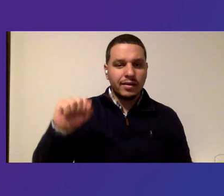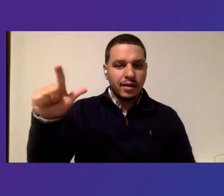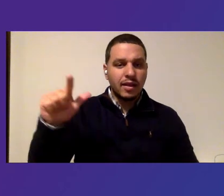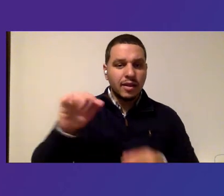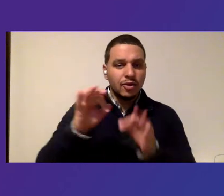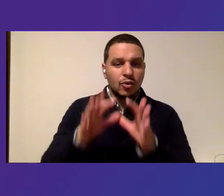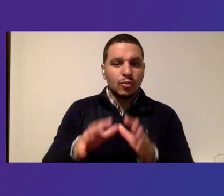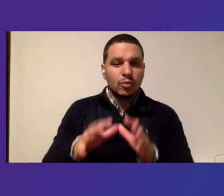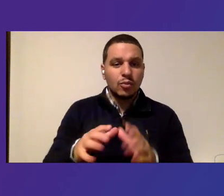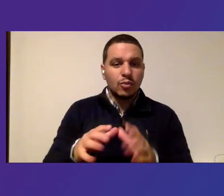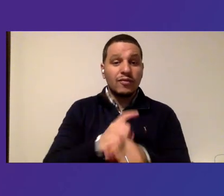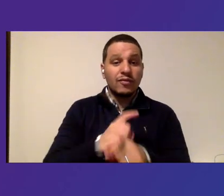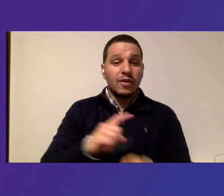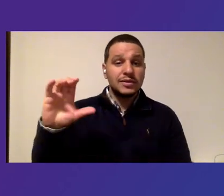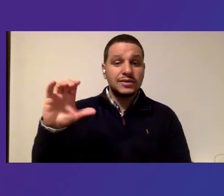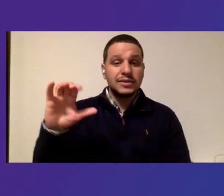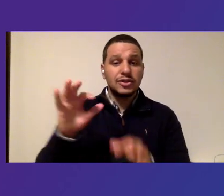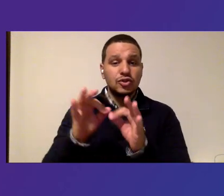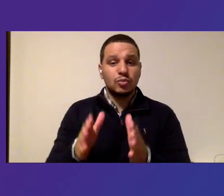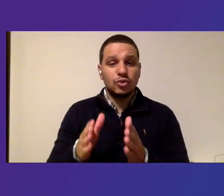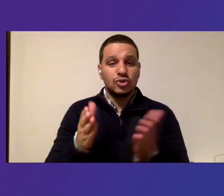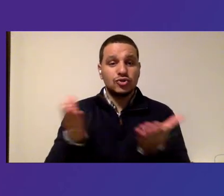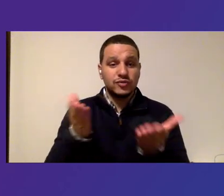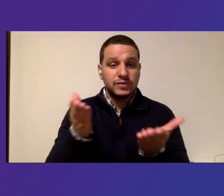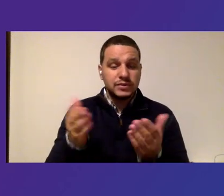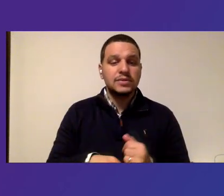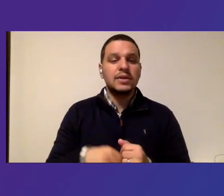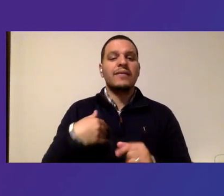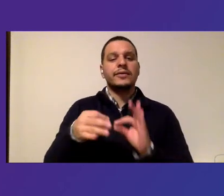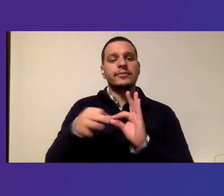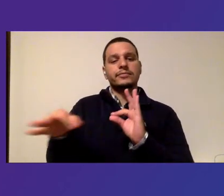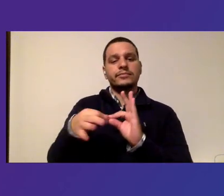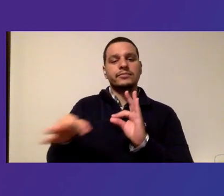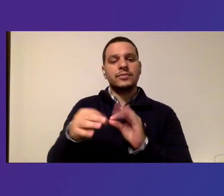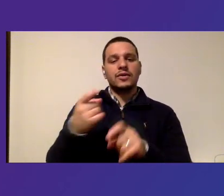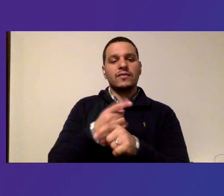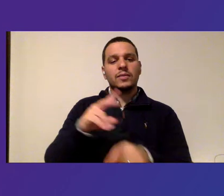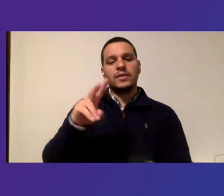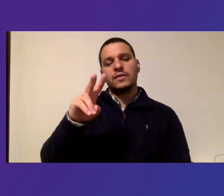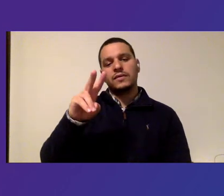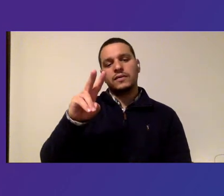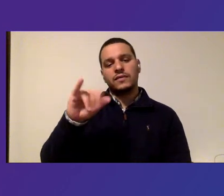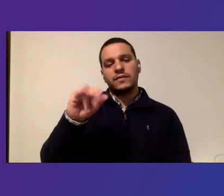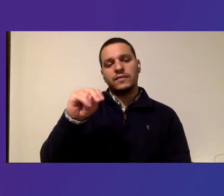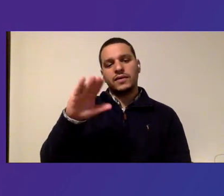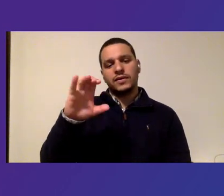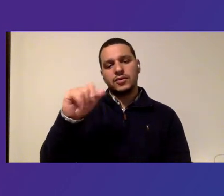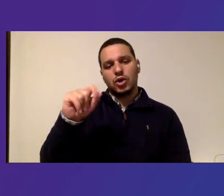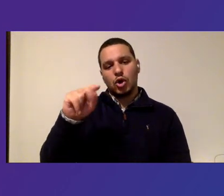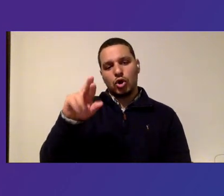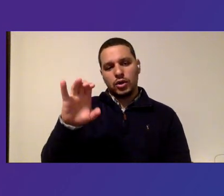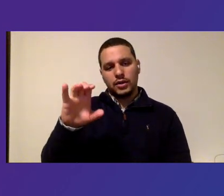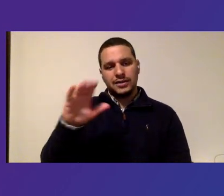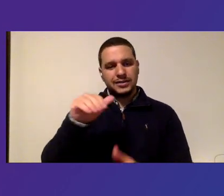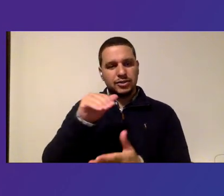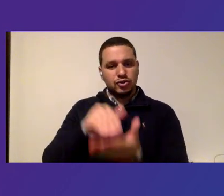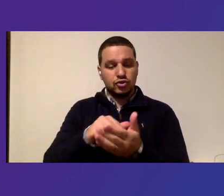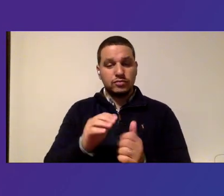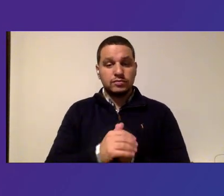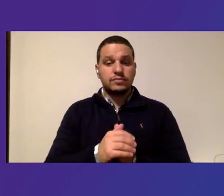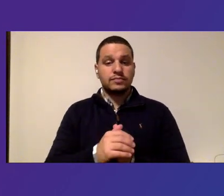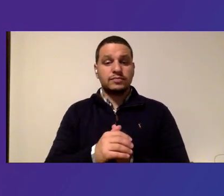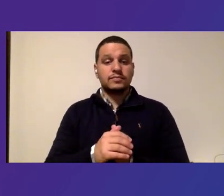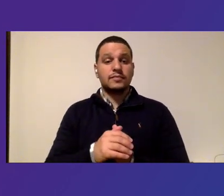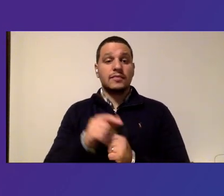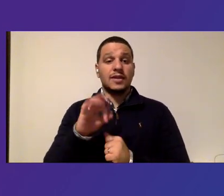LC Interpreting Services, as well as closed captioning from the Viscardi Center. Images, if they are used, will be described